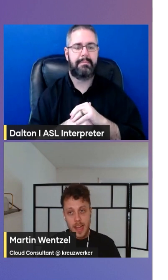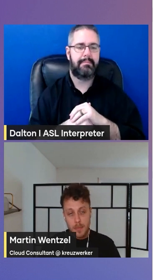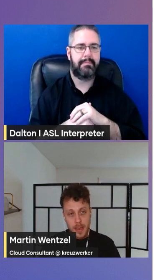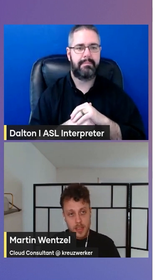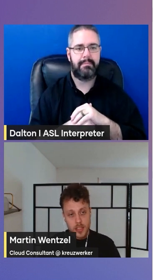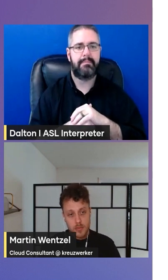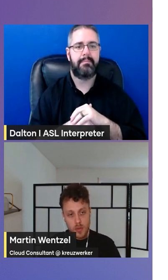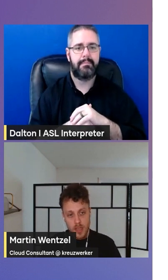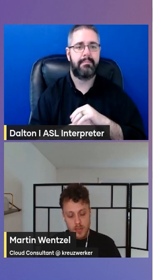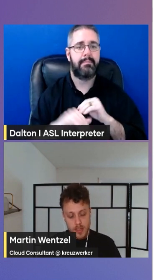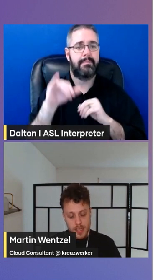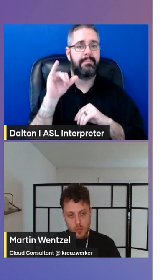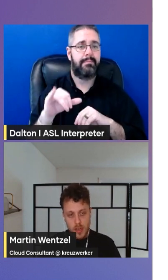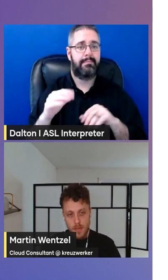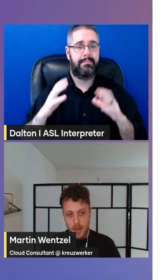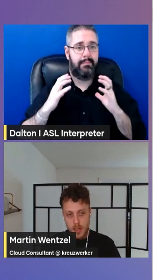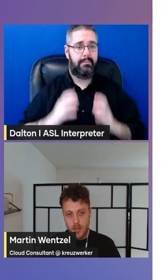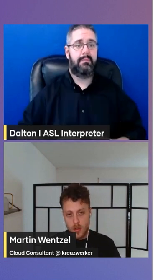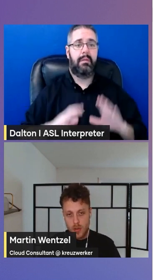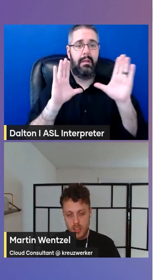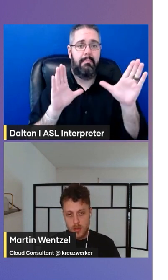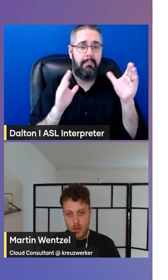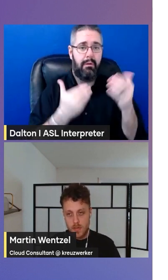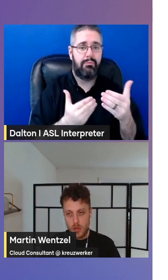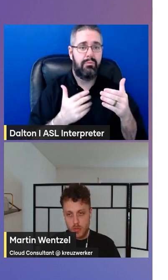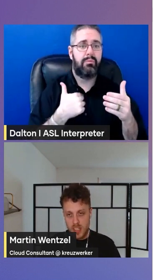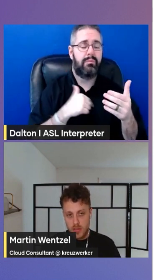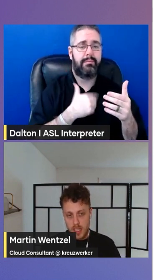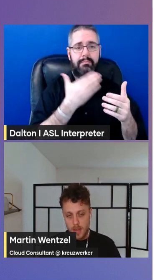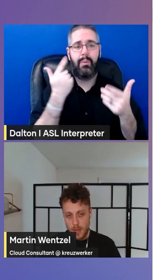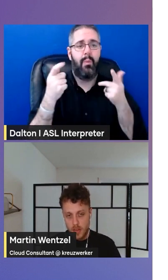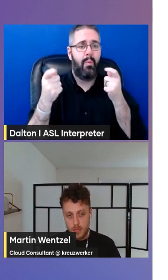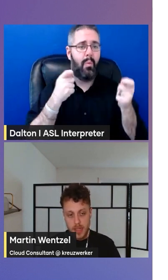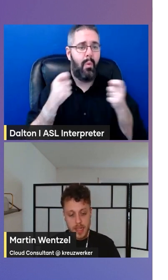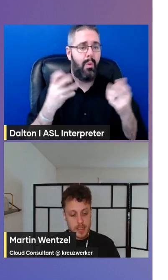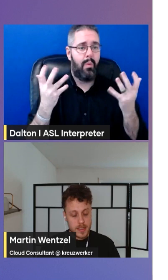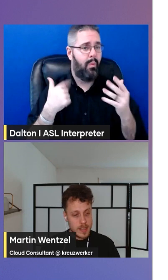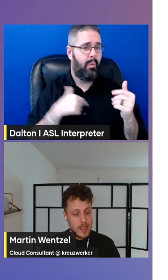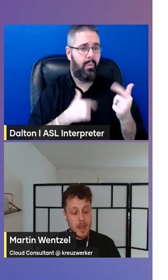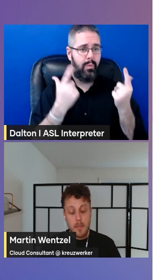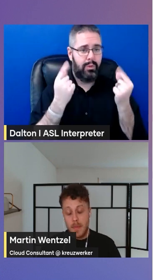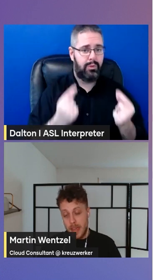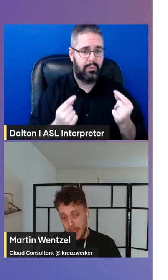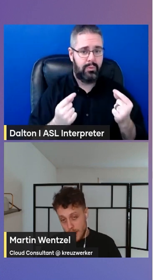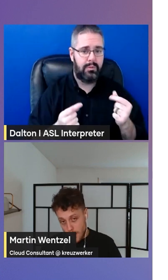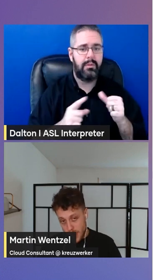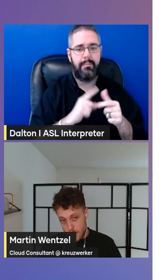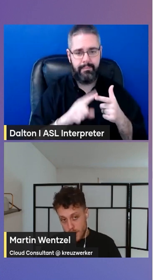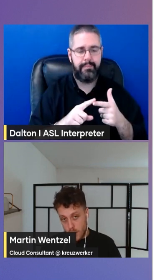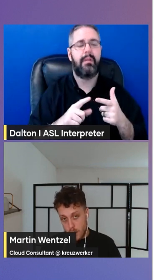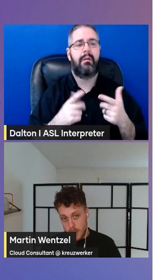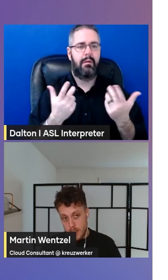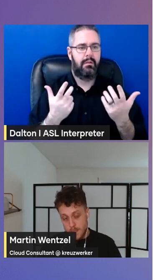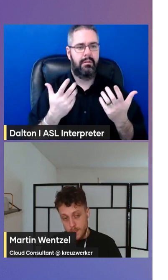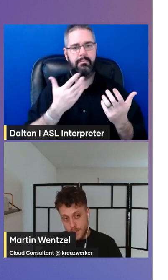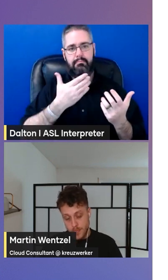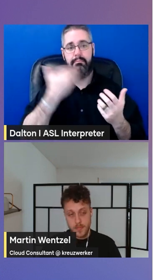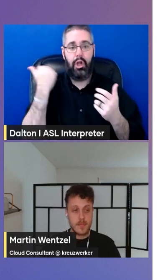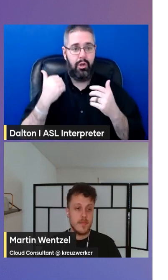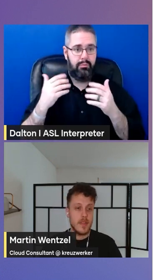And the client package, when we use that, we have better control of what we're doing, which means a better